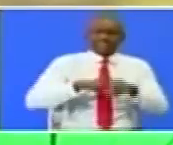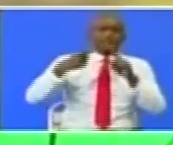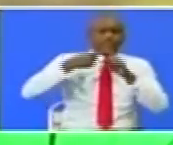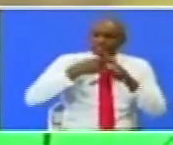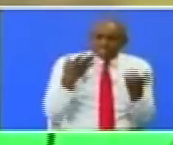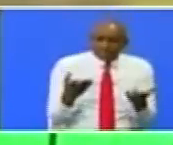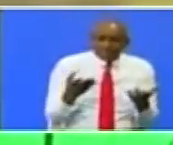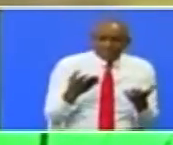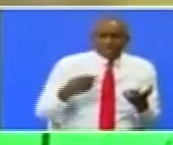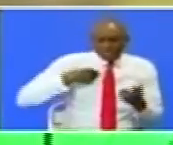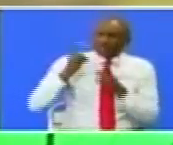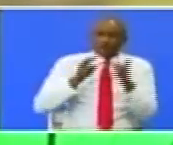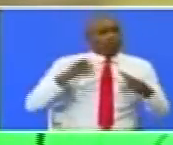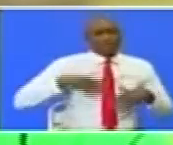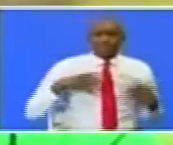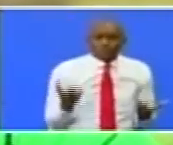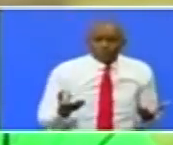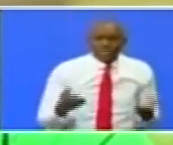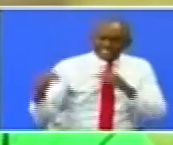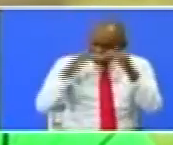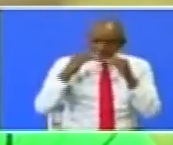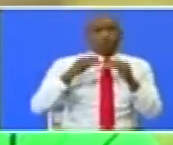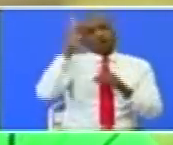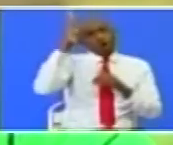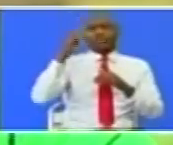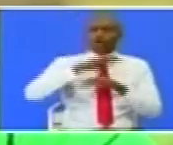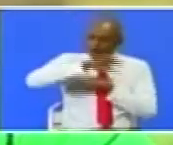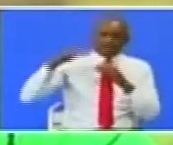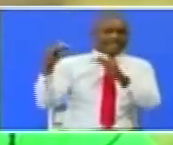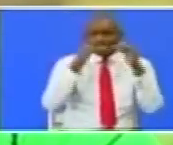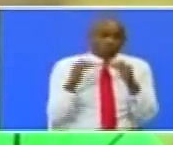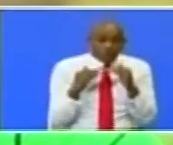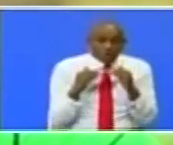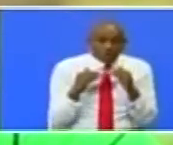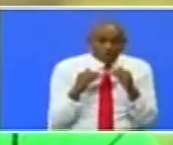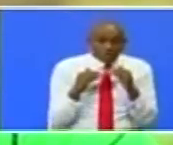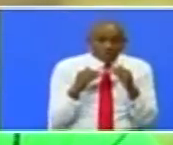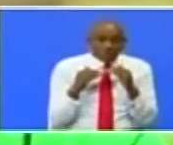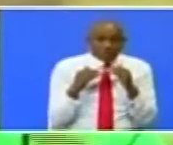because we are all normal people. We are equal to the eyes of God. It doesn't mean that